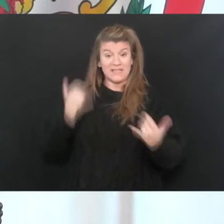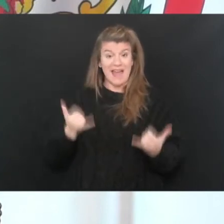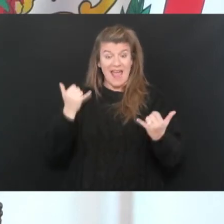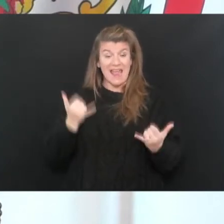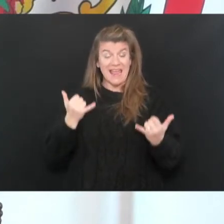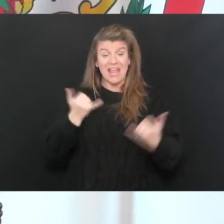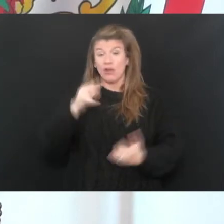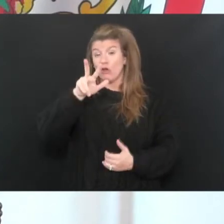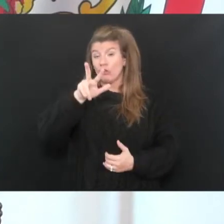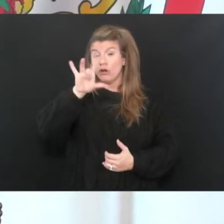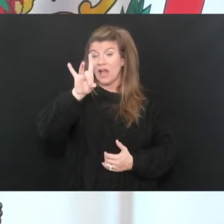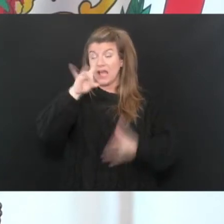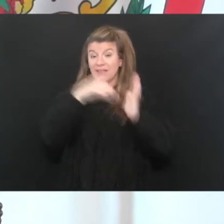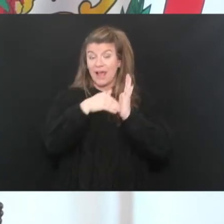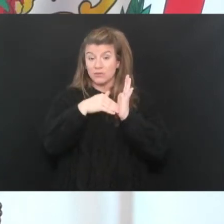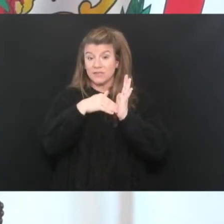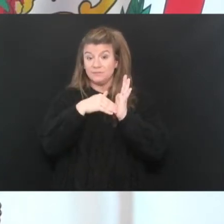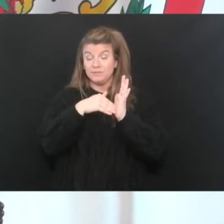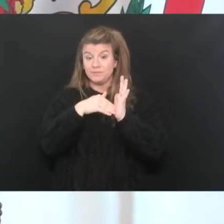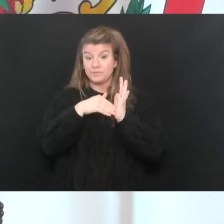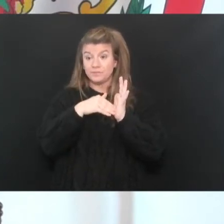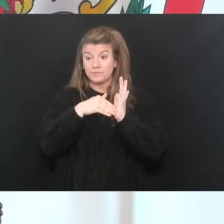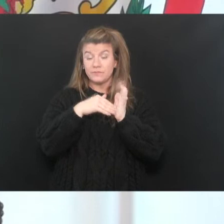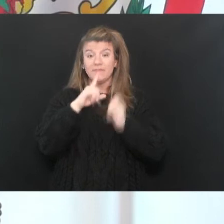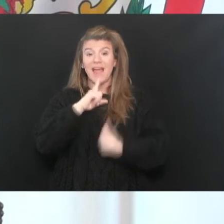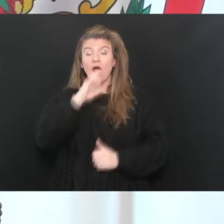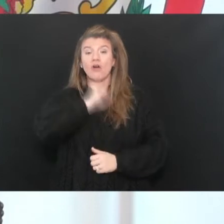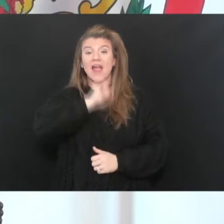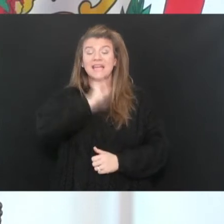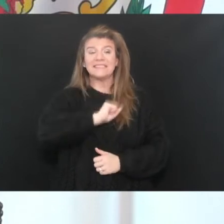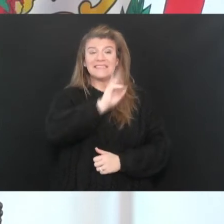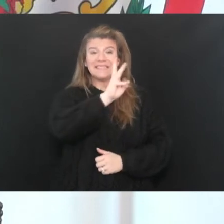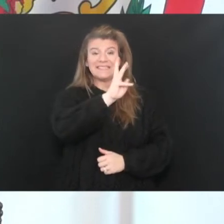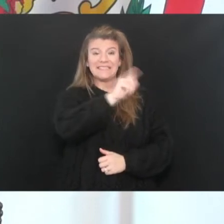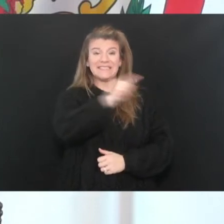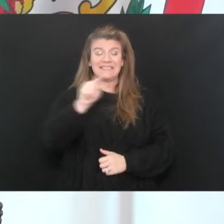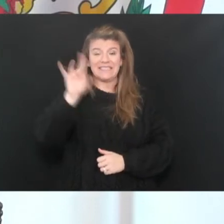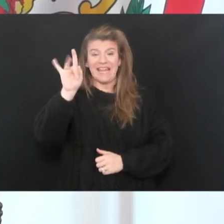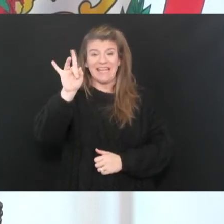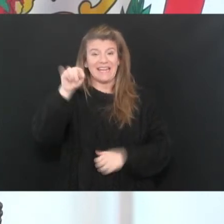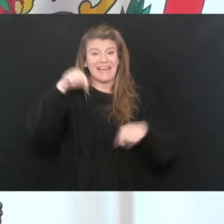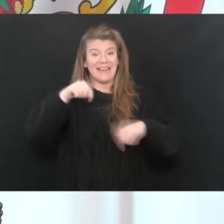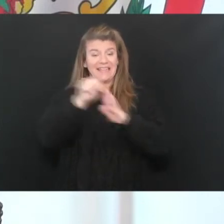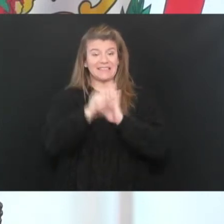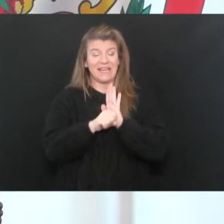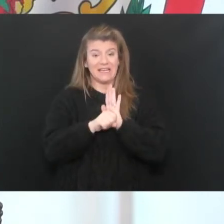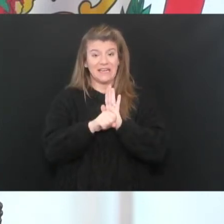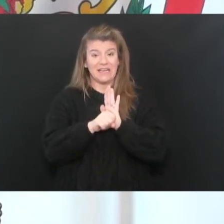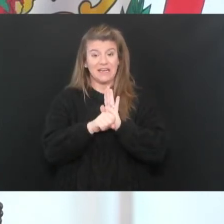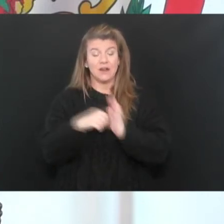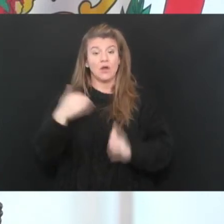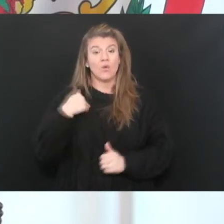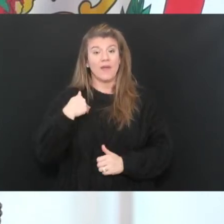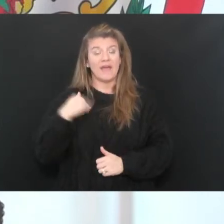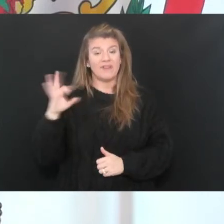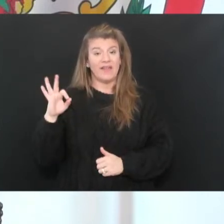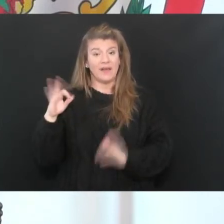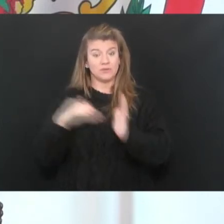of 38,000 that are age 16 to 18 in the state, we've got